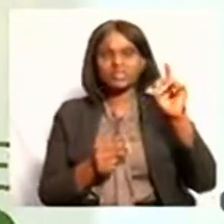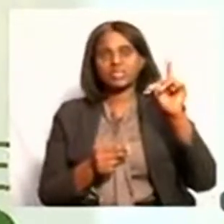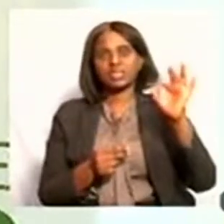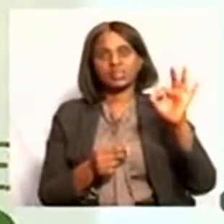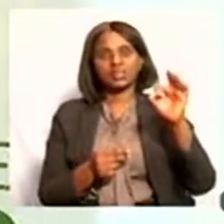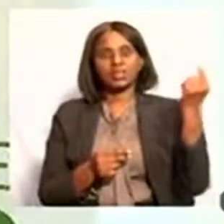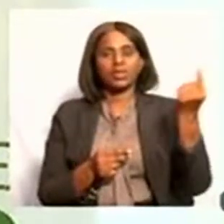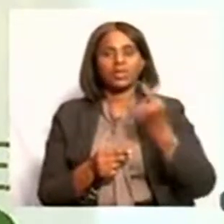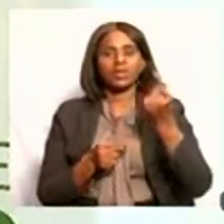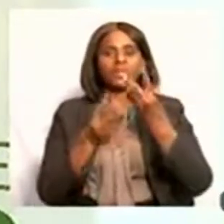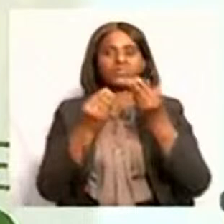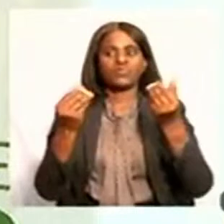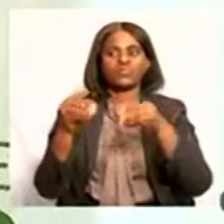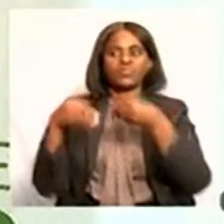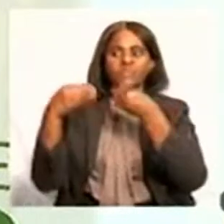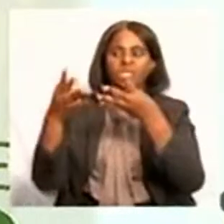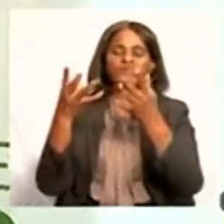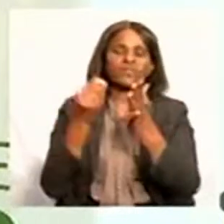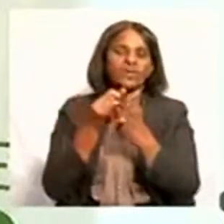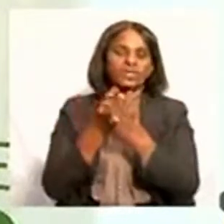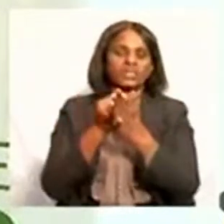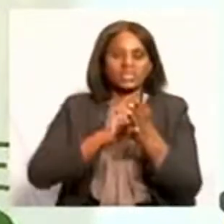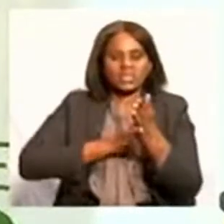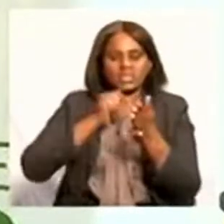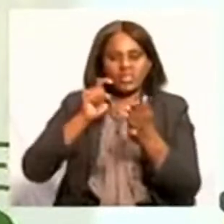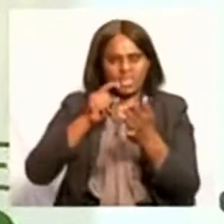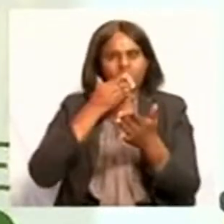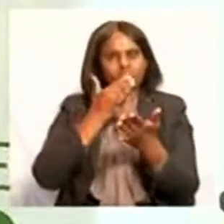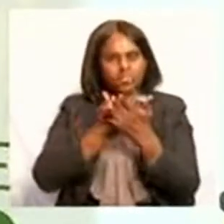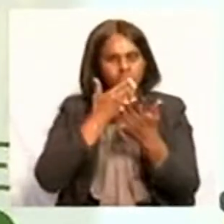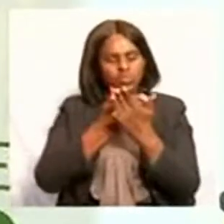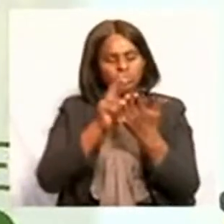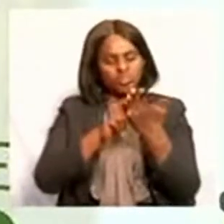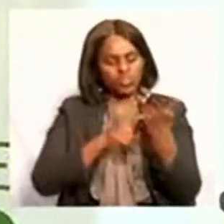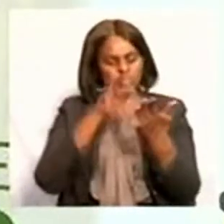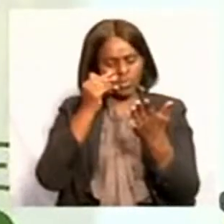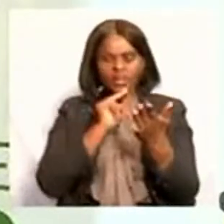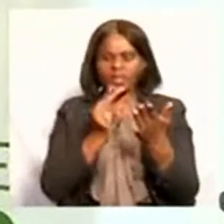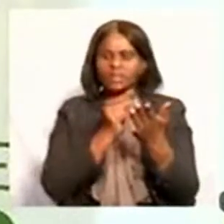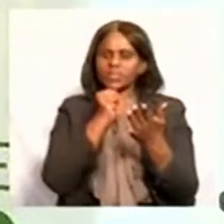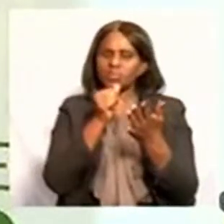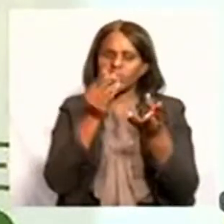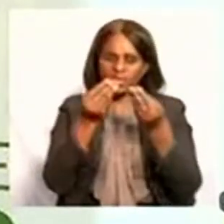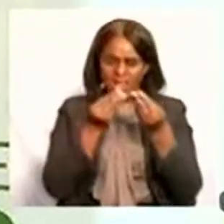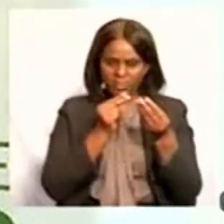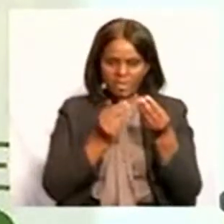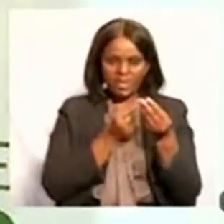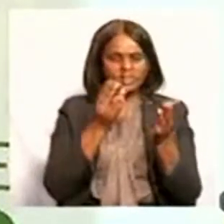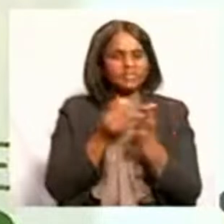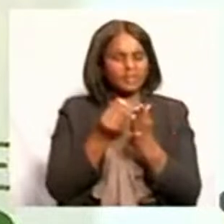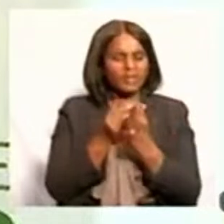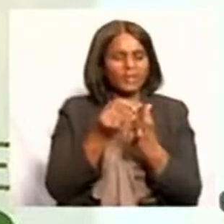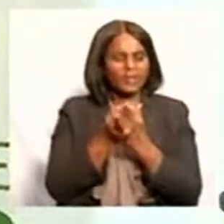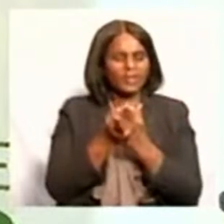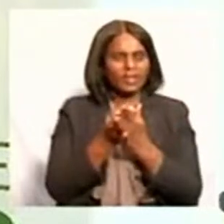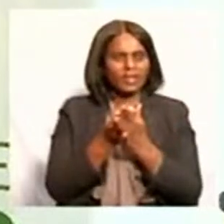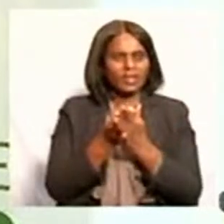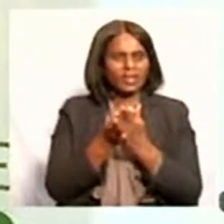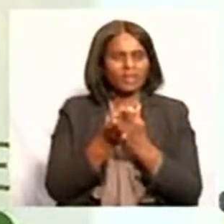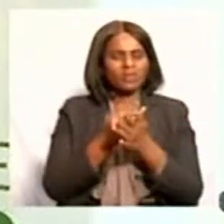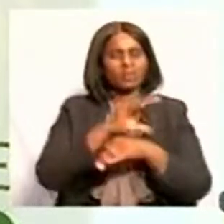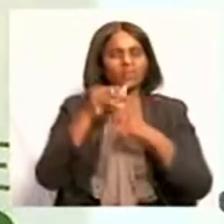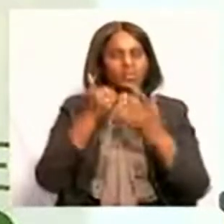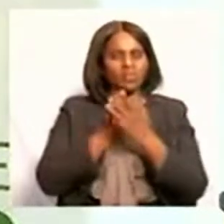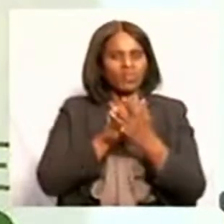but only few are given the money. So we need a proper report why we are not given money, or all of